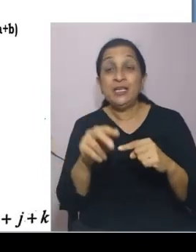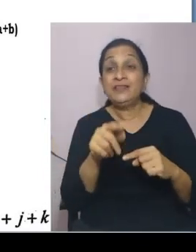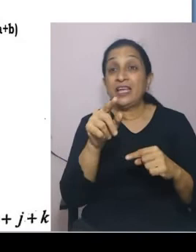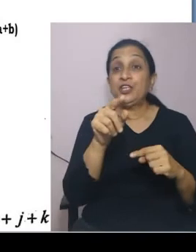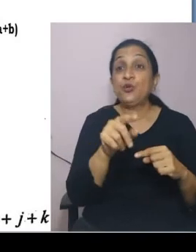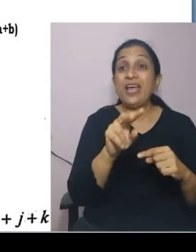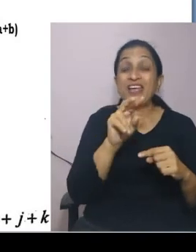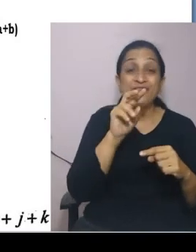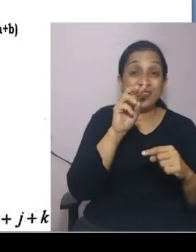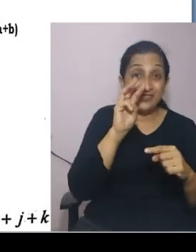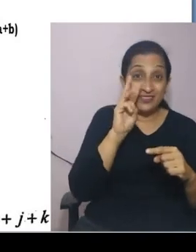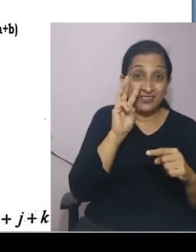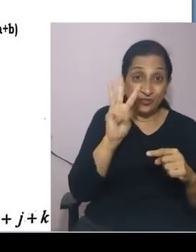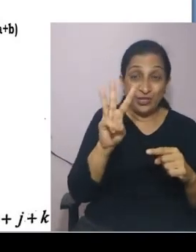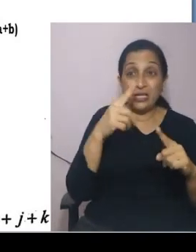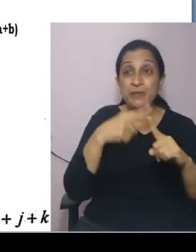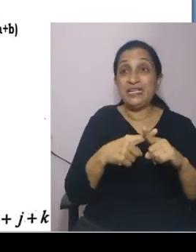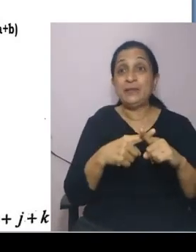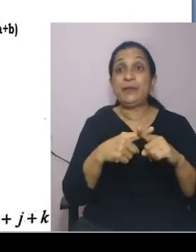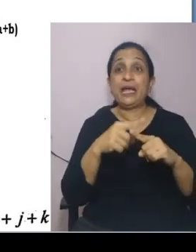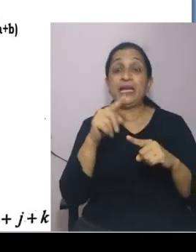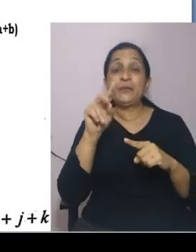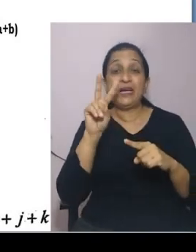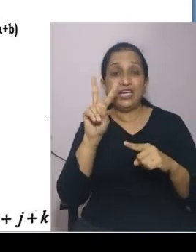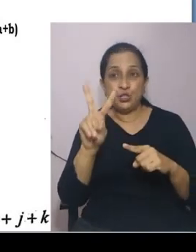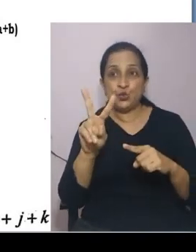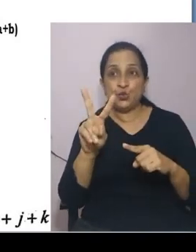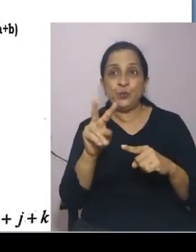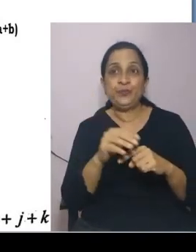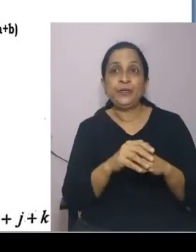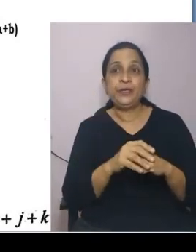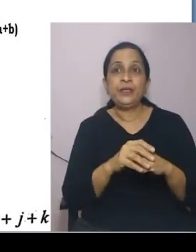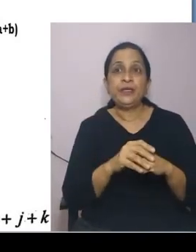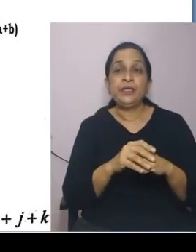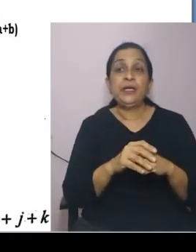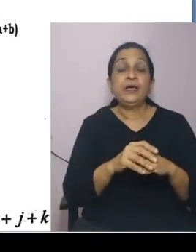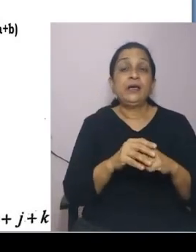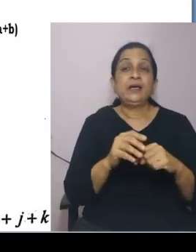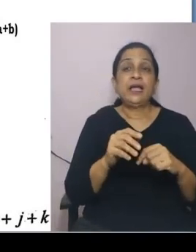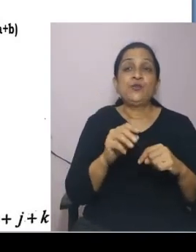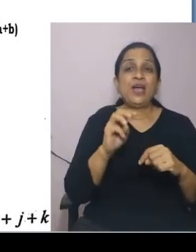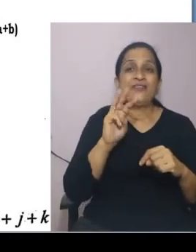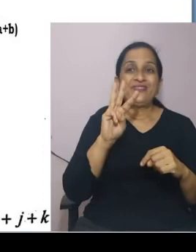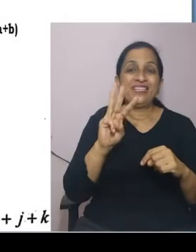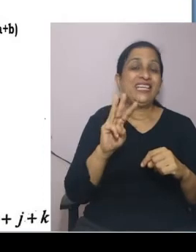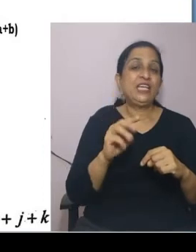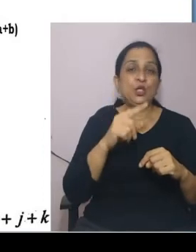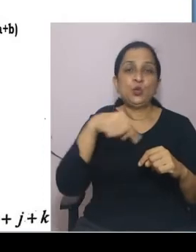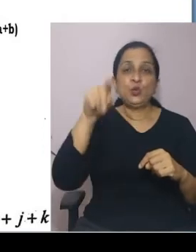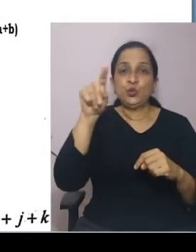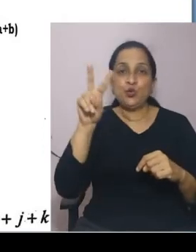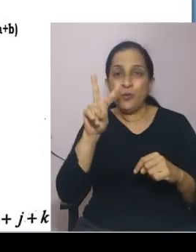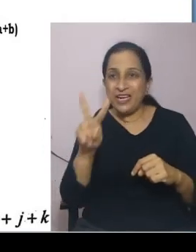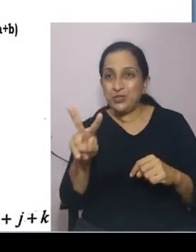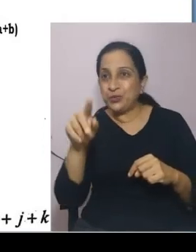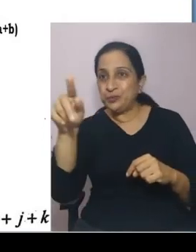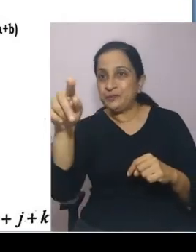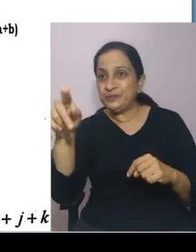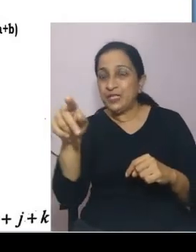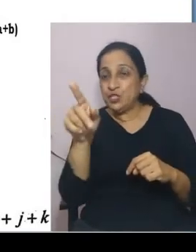when you open this bracket, it is 3 into 2 by 2 plus 3 root 2 by 2.